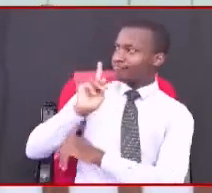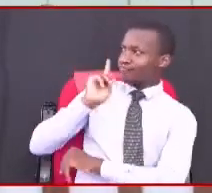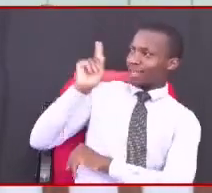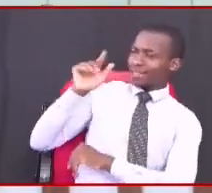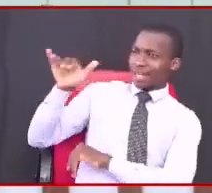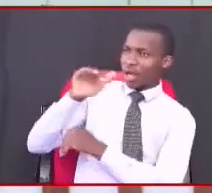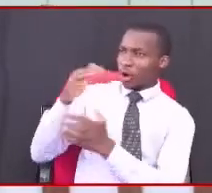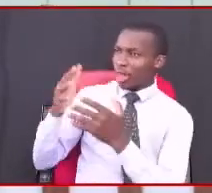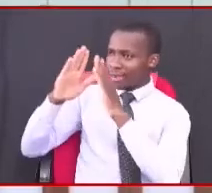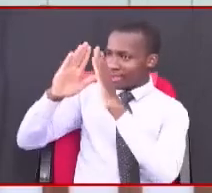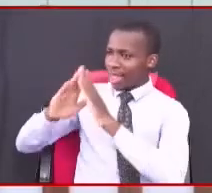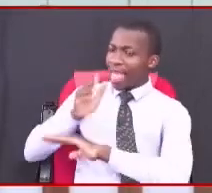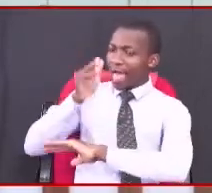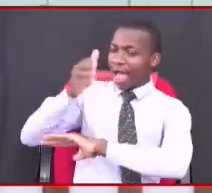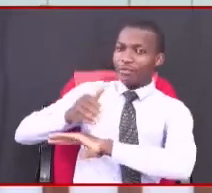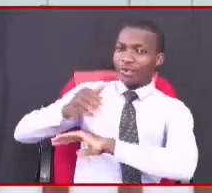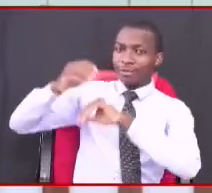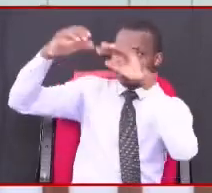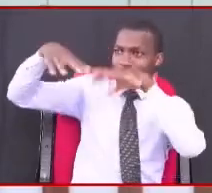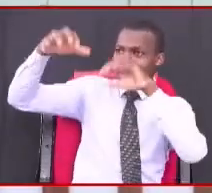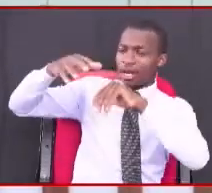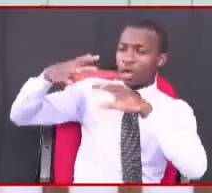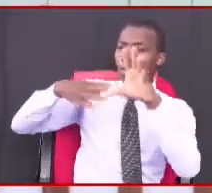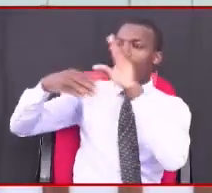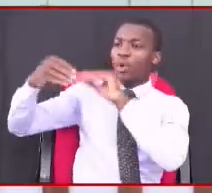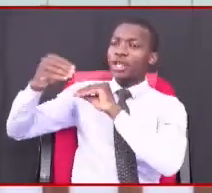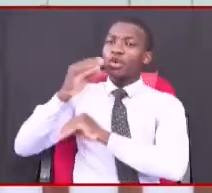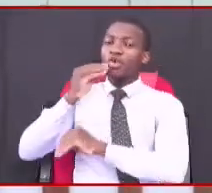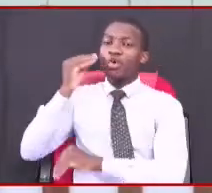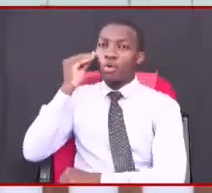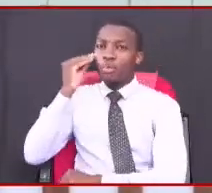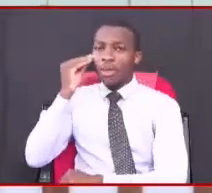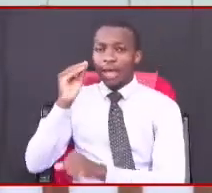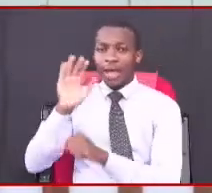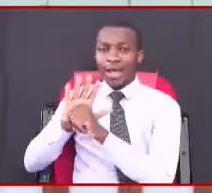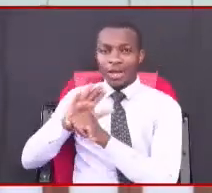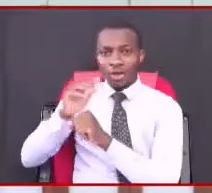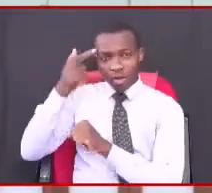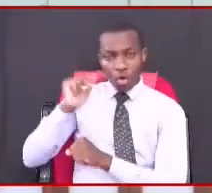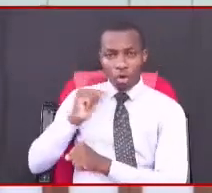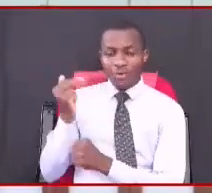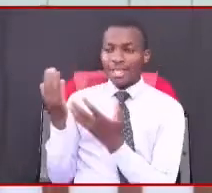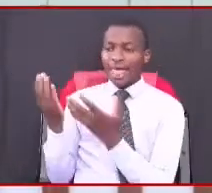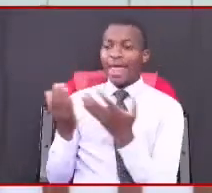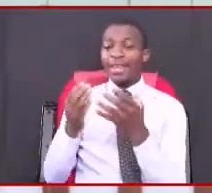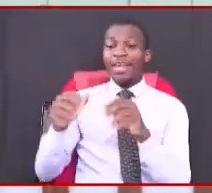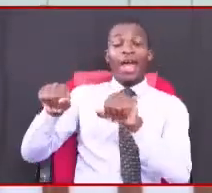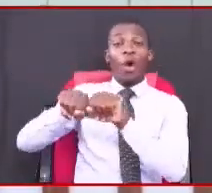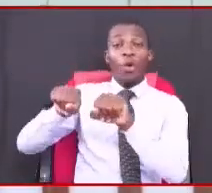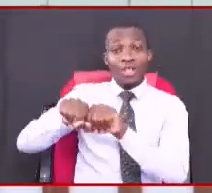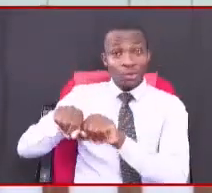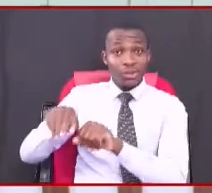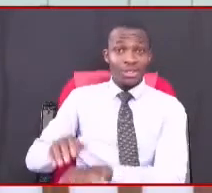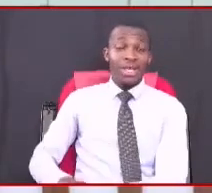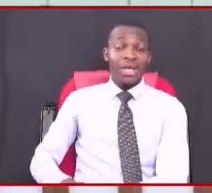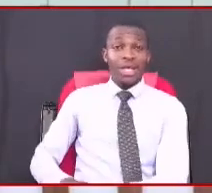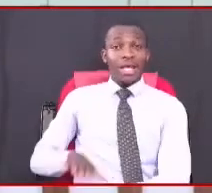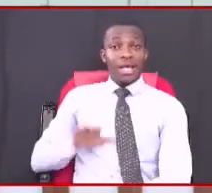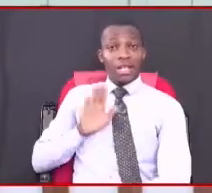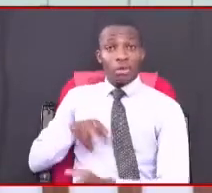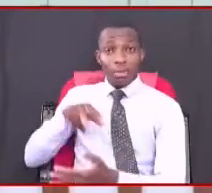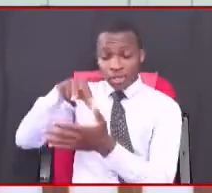After the rain, we went home. Most of us were carrying our shoes. And the ladies stood under a